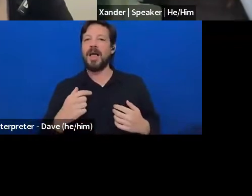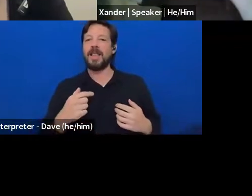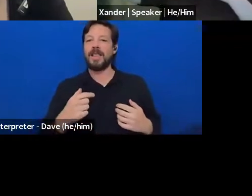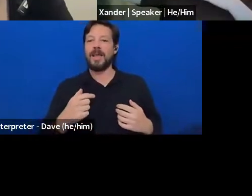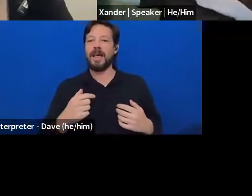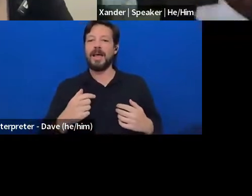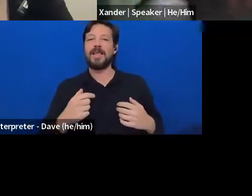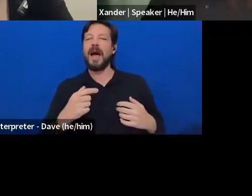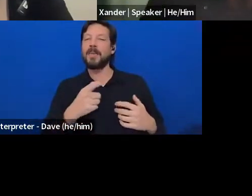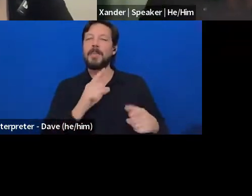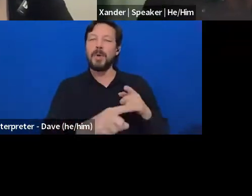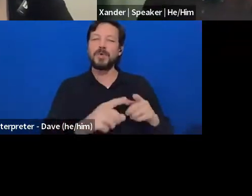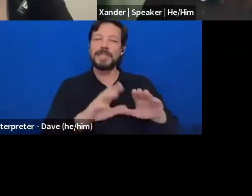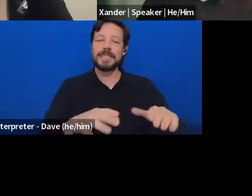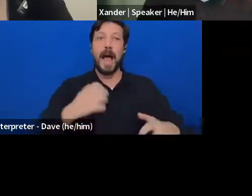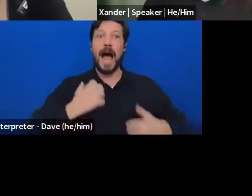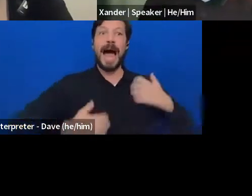was kind of like here.